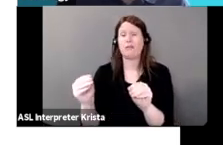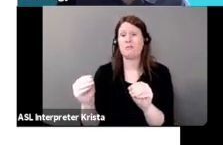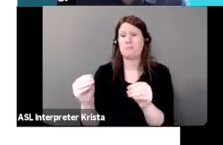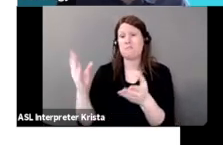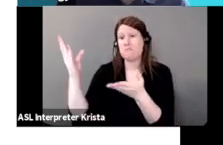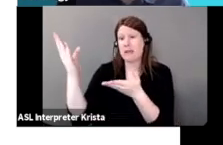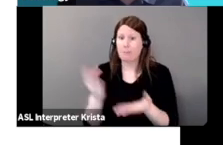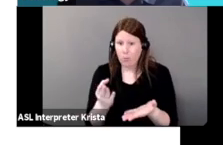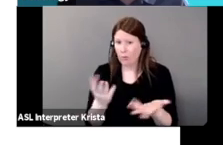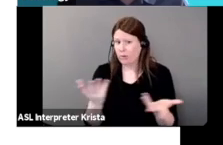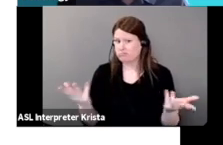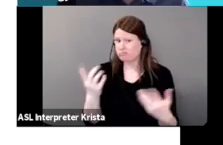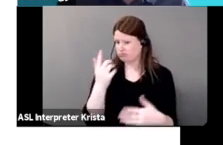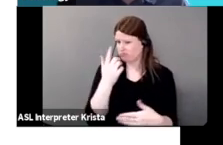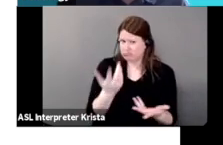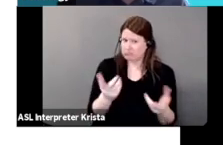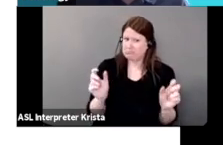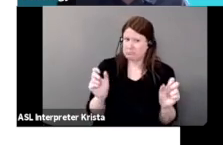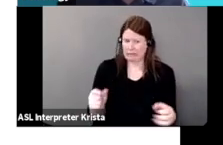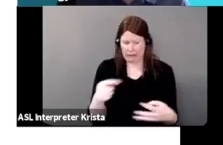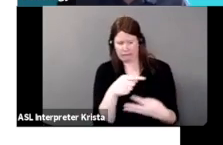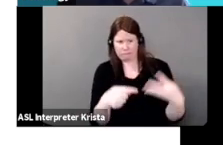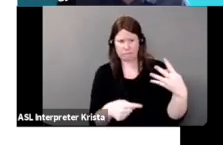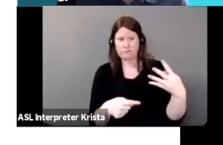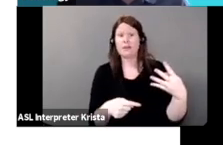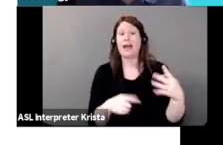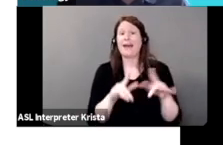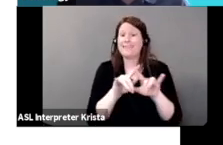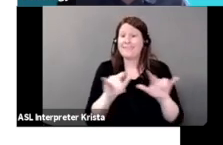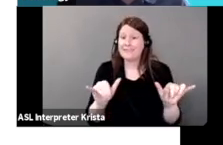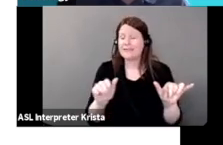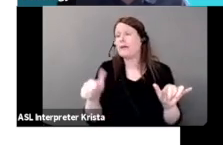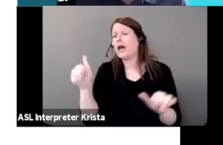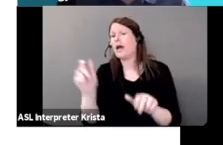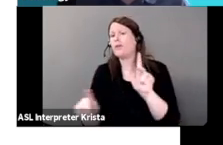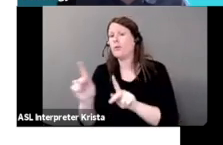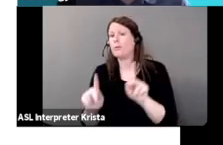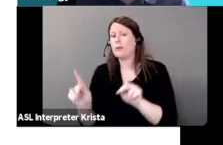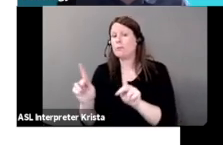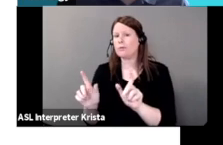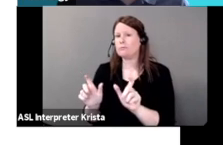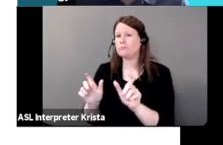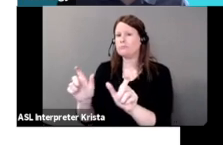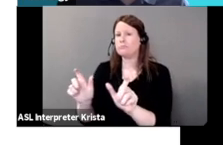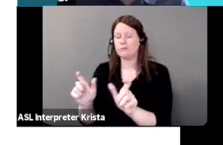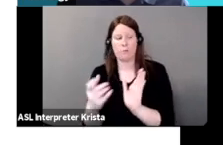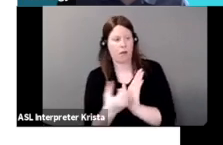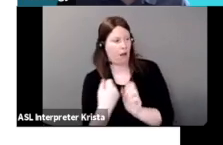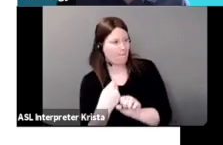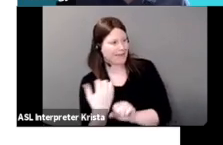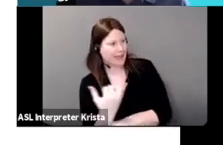it allows you to prevent others from making, using, selling, or importing the